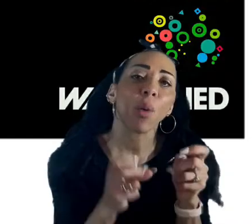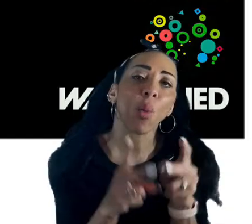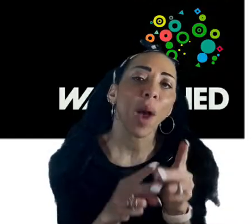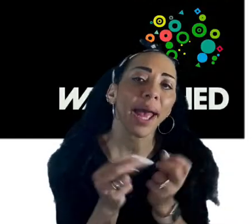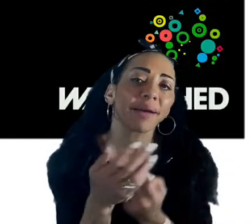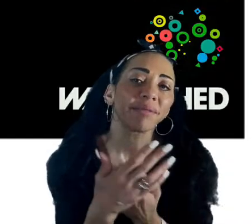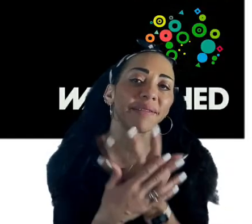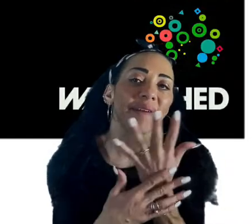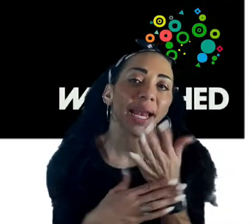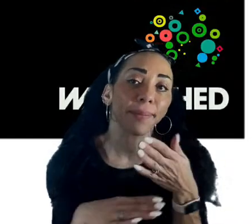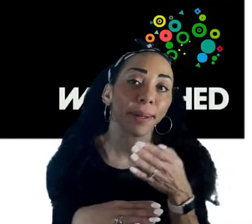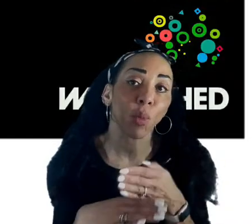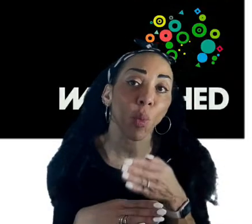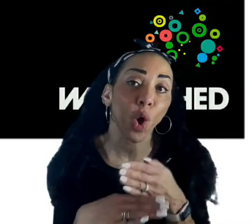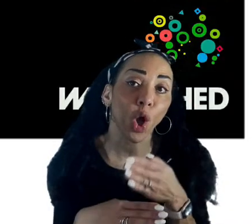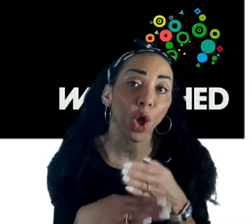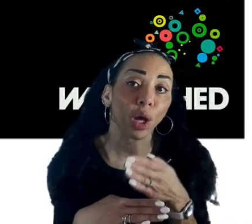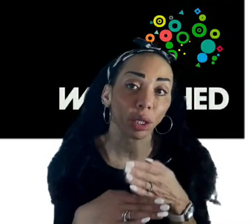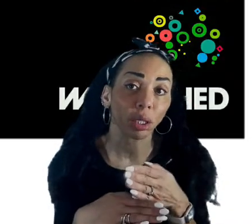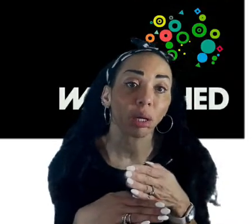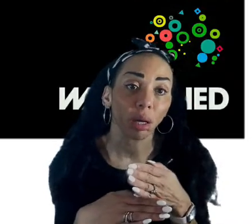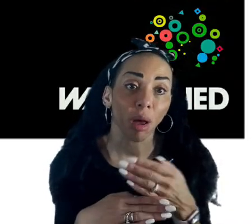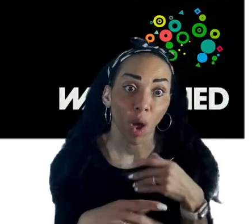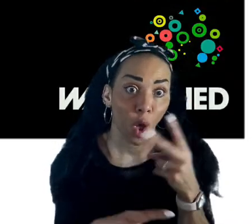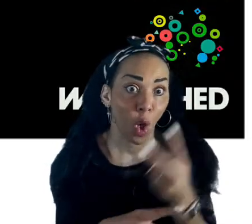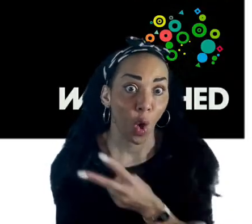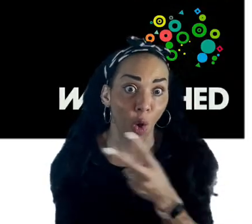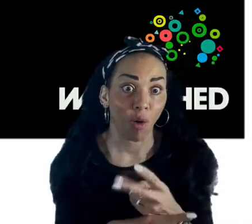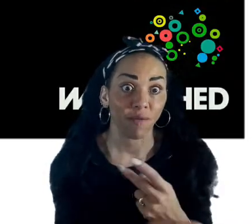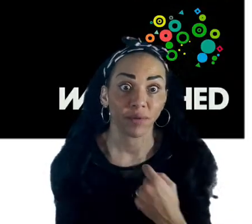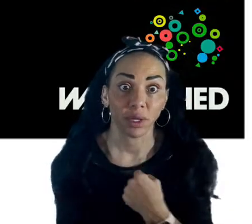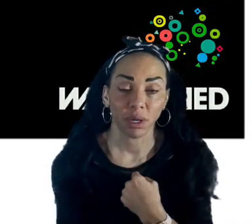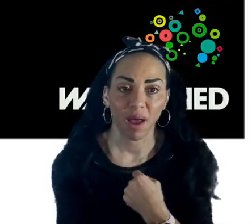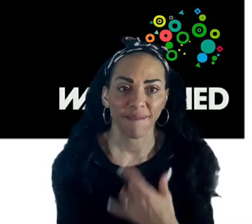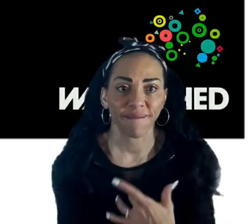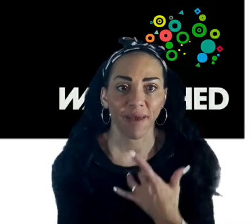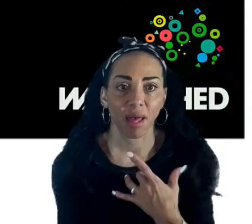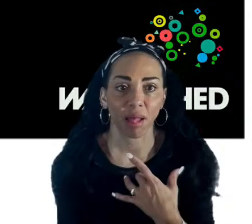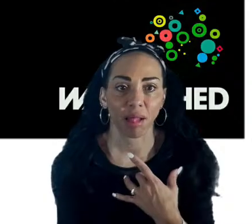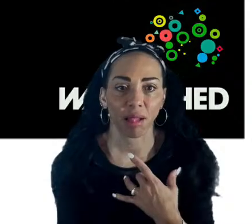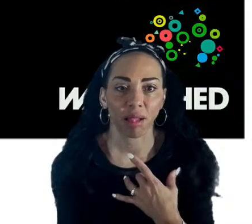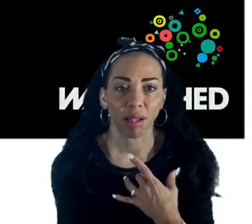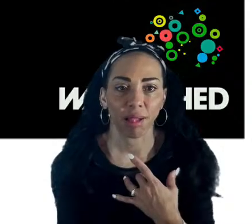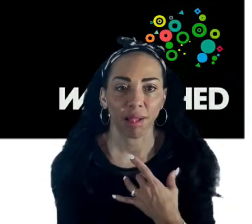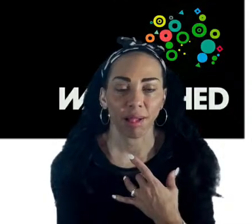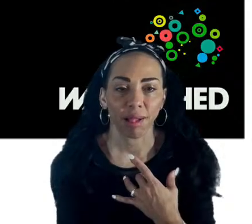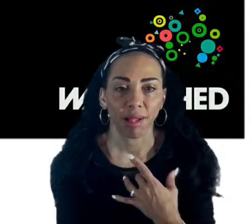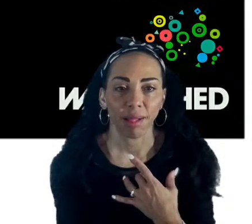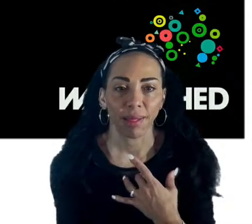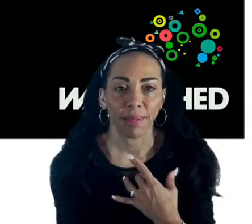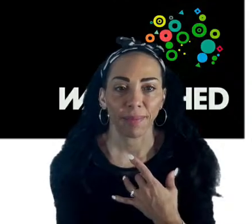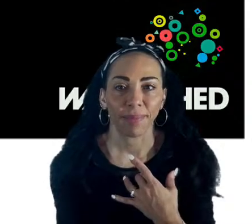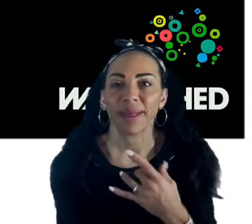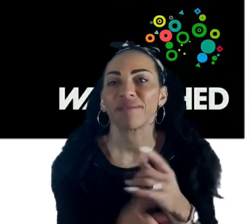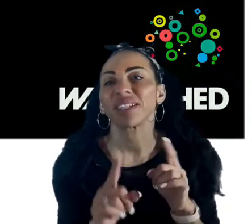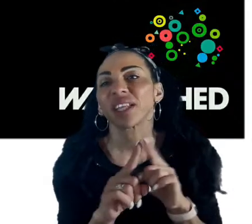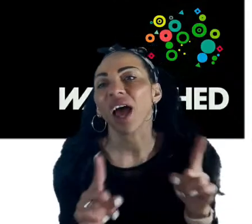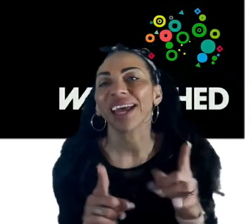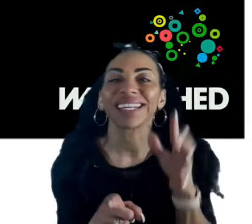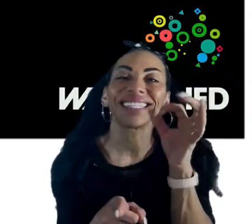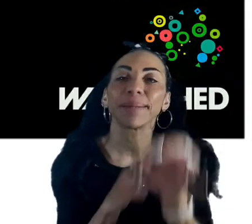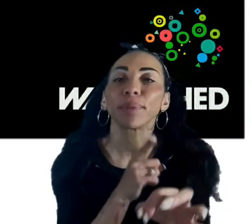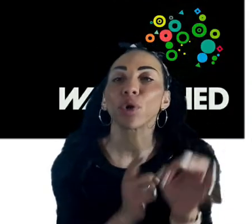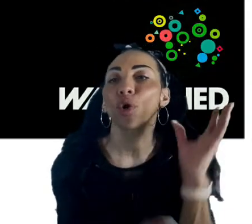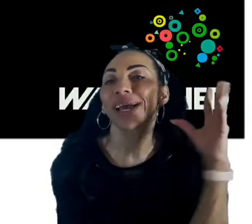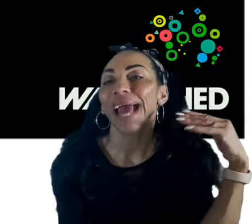well is I feel like quite often, if it's the kind of typical kind of cabaret lineup,